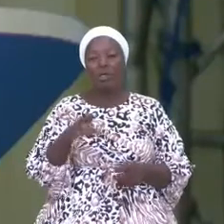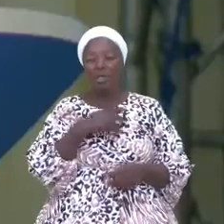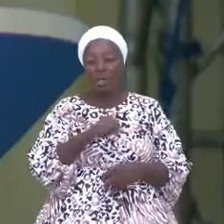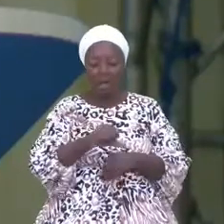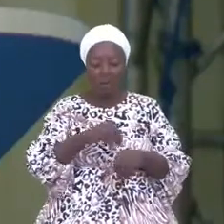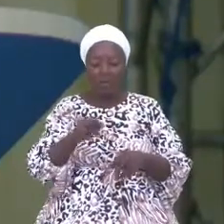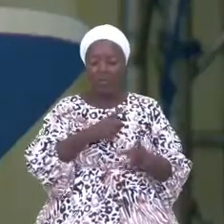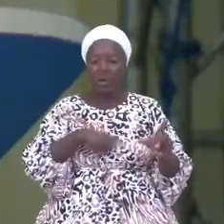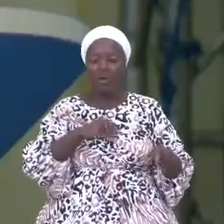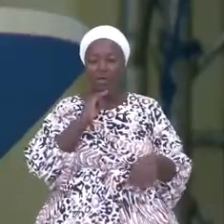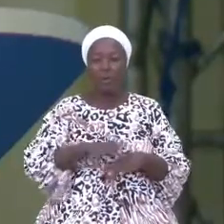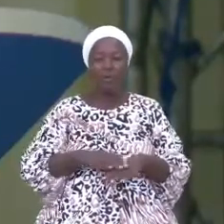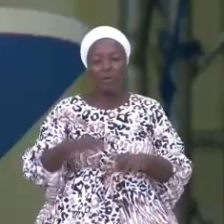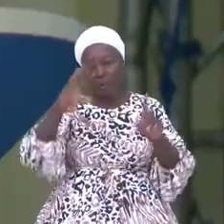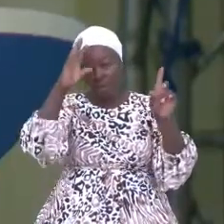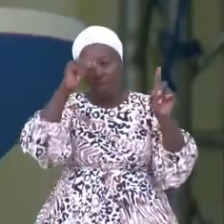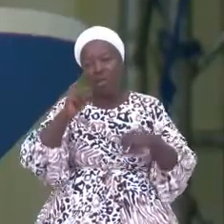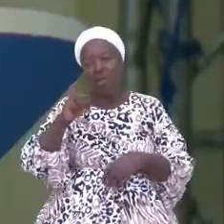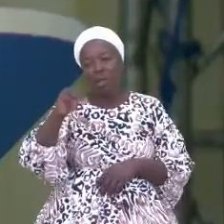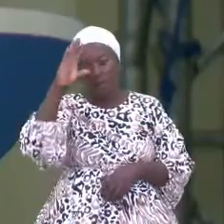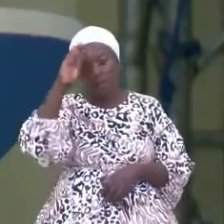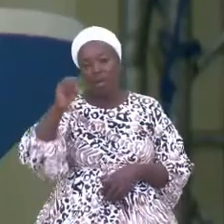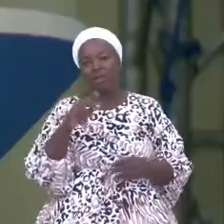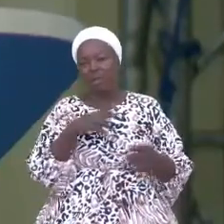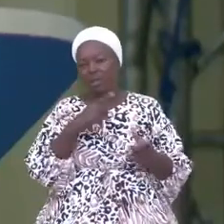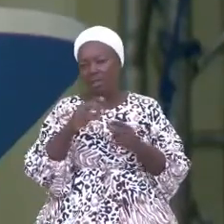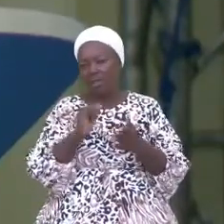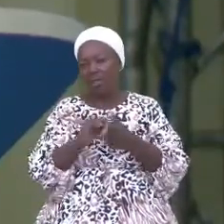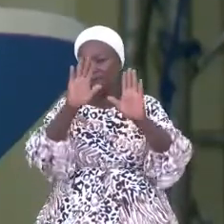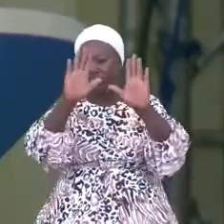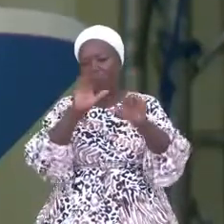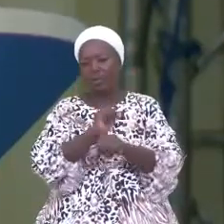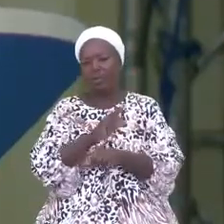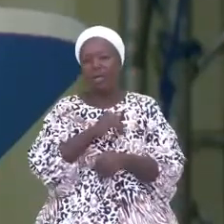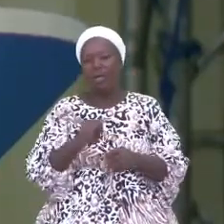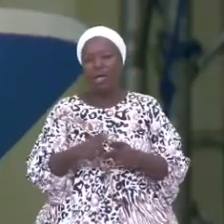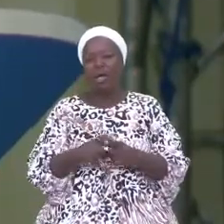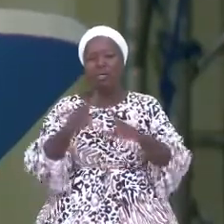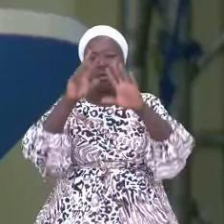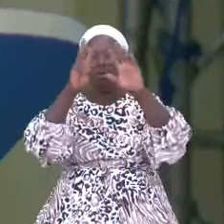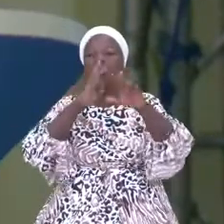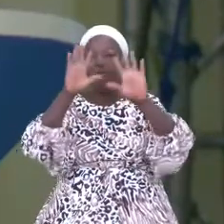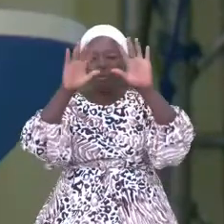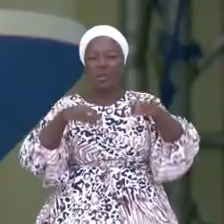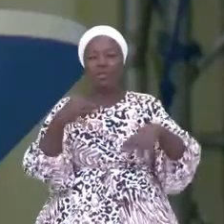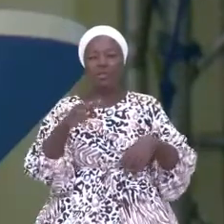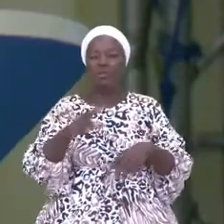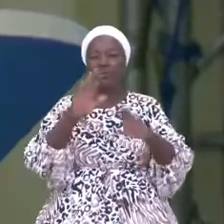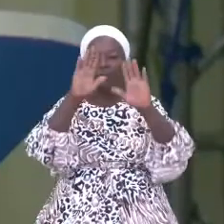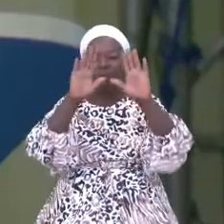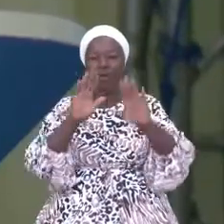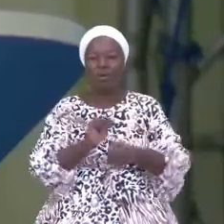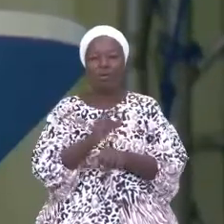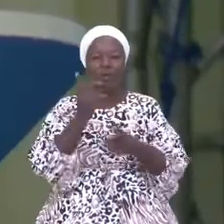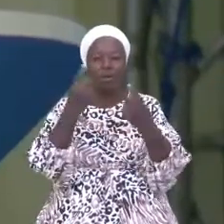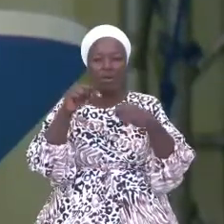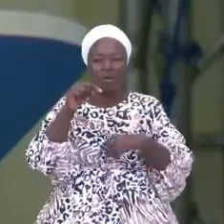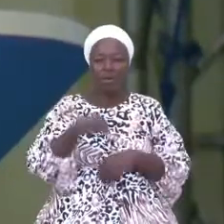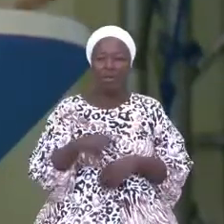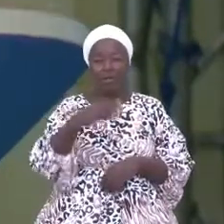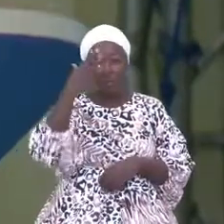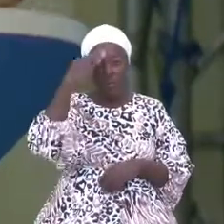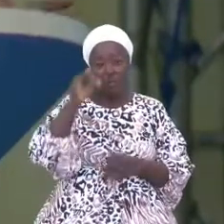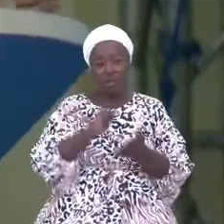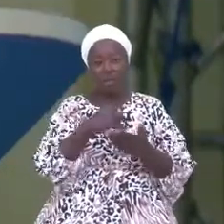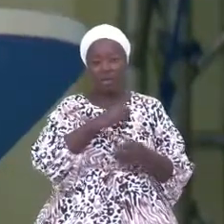is here. And that miracles, rays of miracle will come down. You know, the Lord has